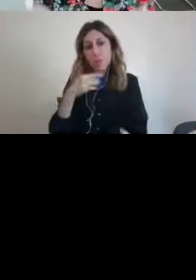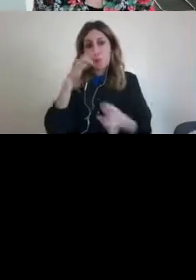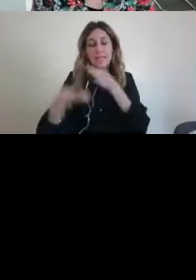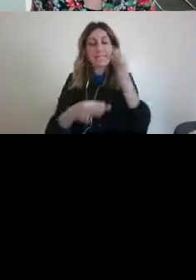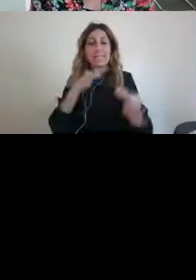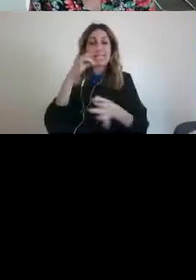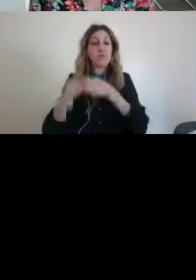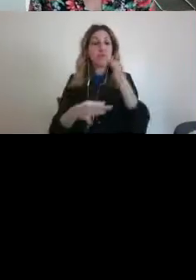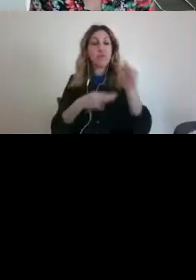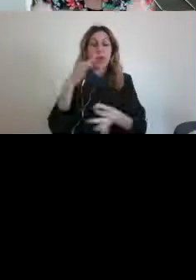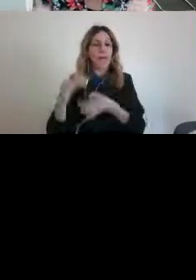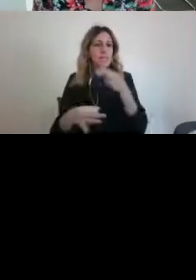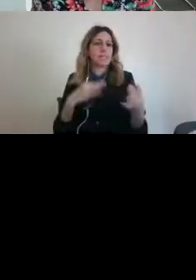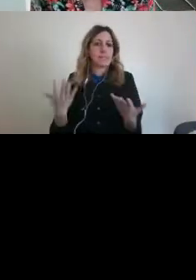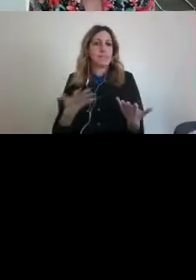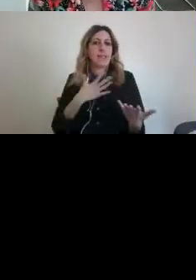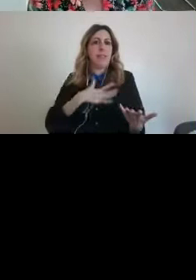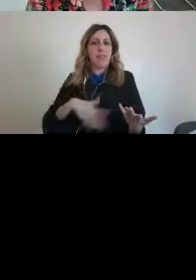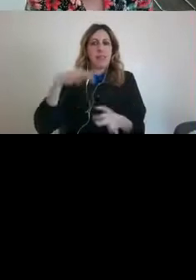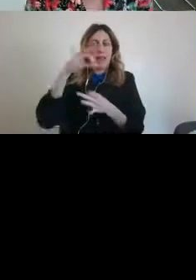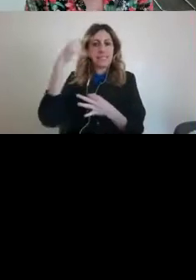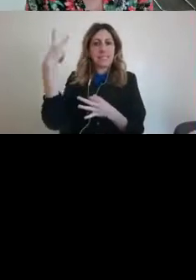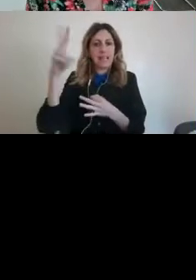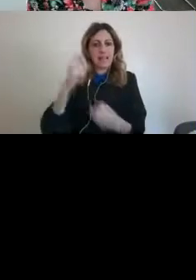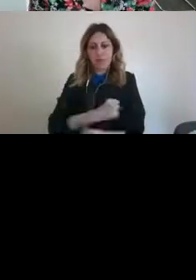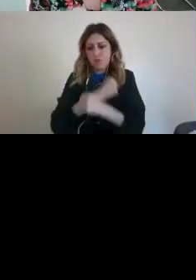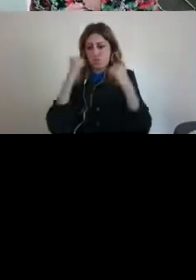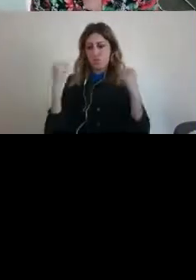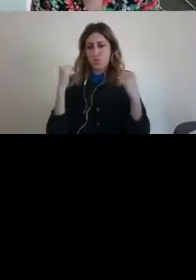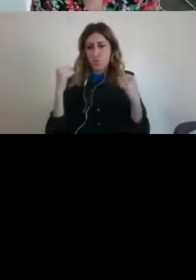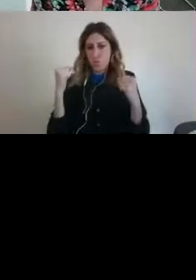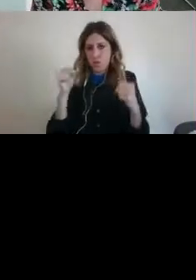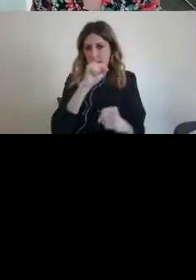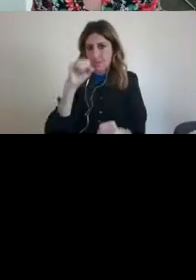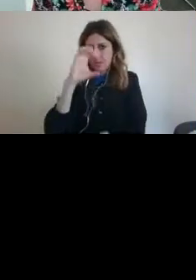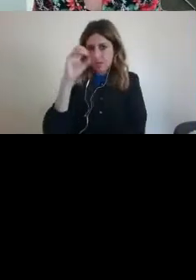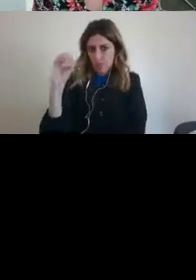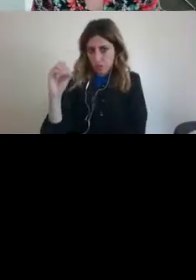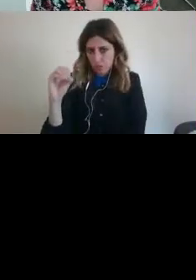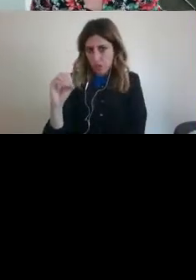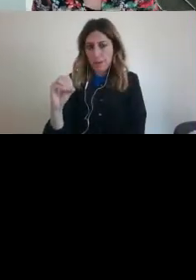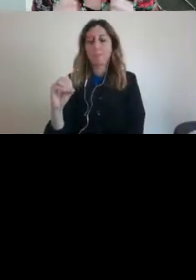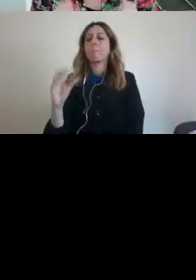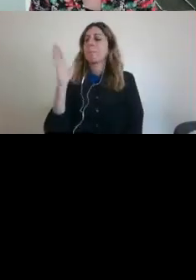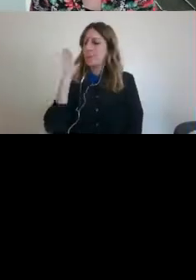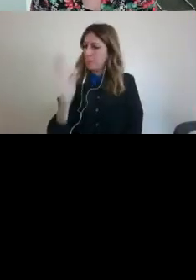to get fit really quickly? So I'm going to talk you through 3 ways to get SEO